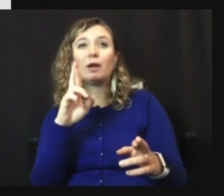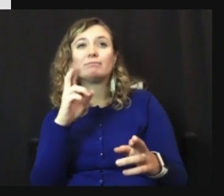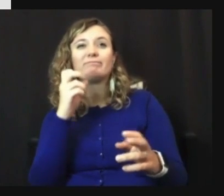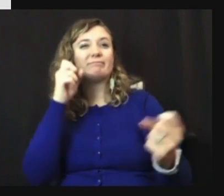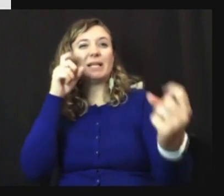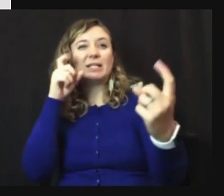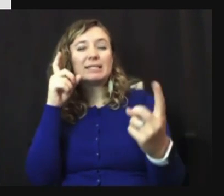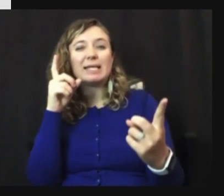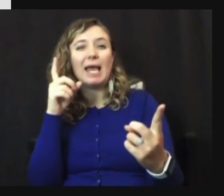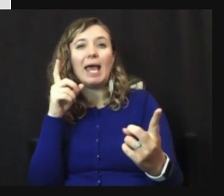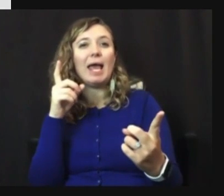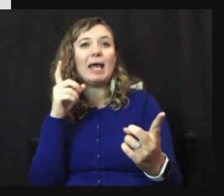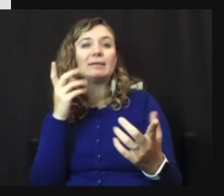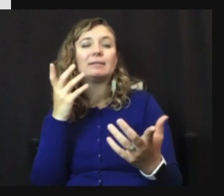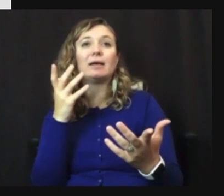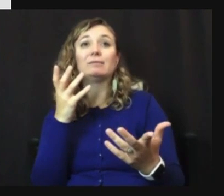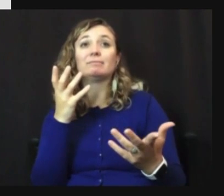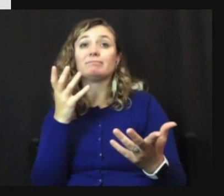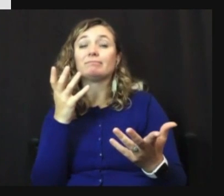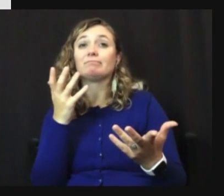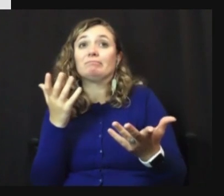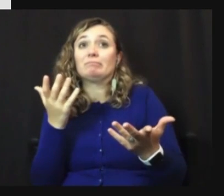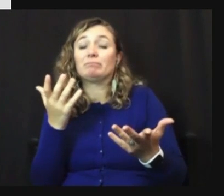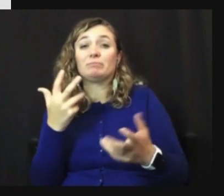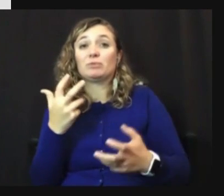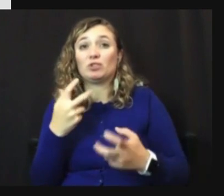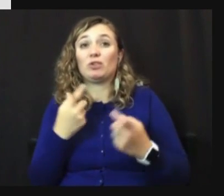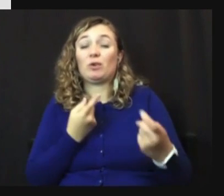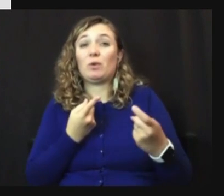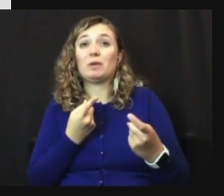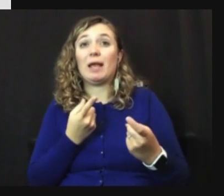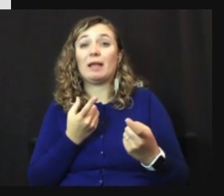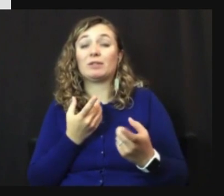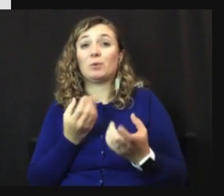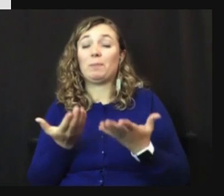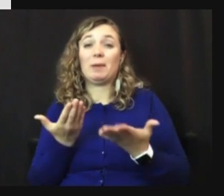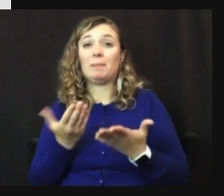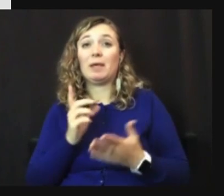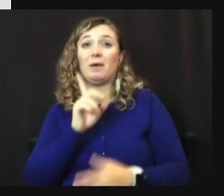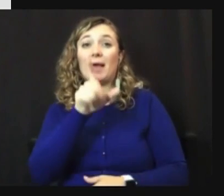And then I want an honest answer, which I know is hard for people to give.